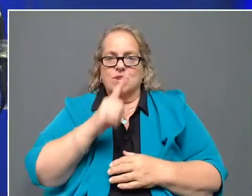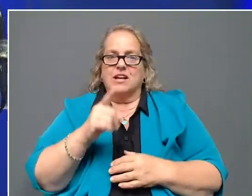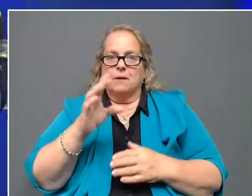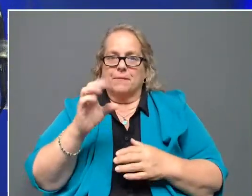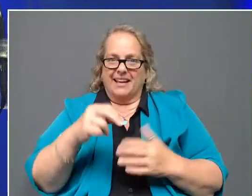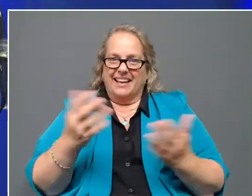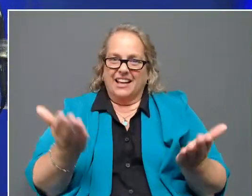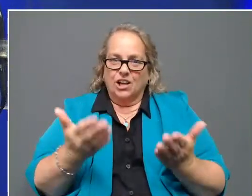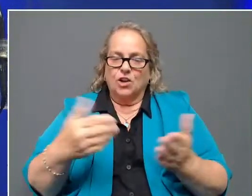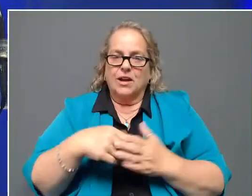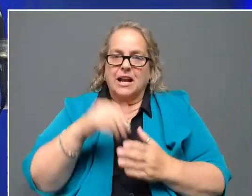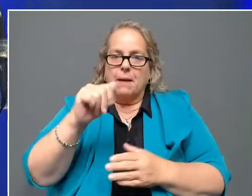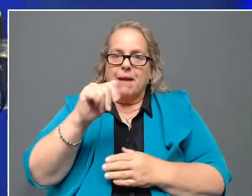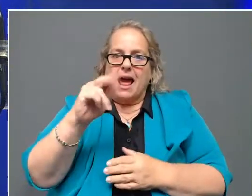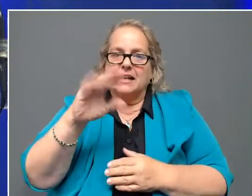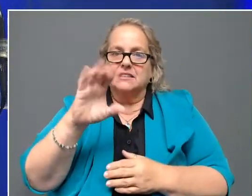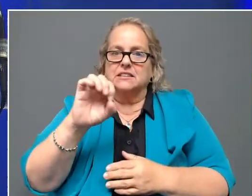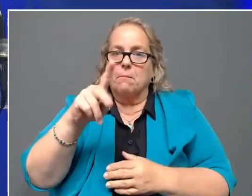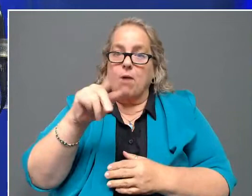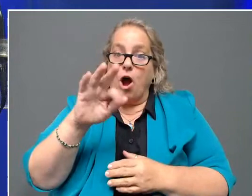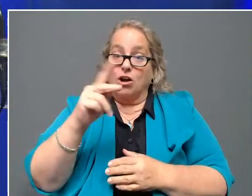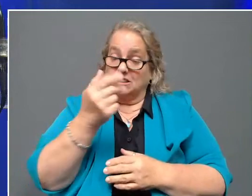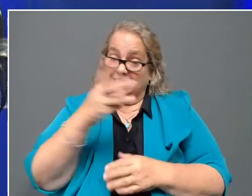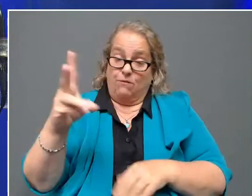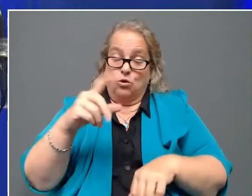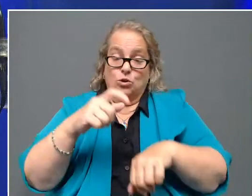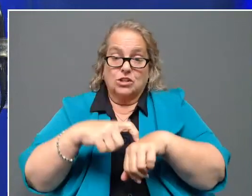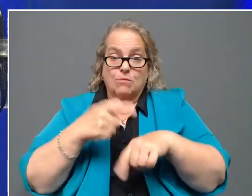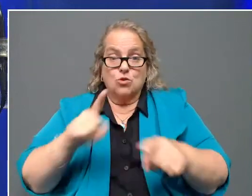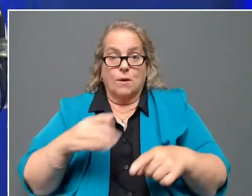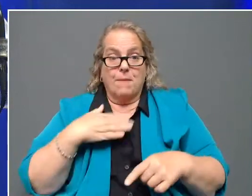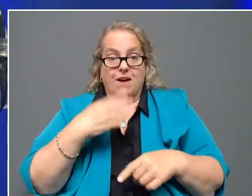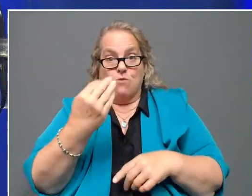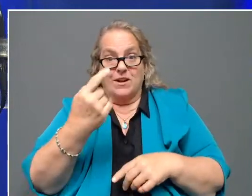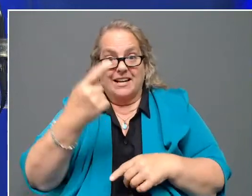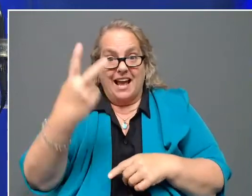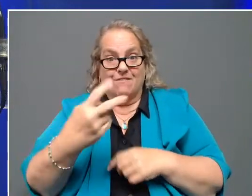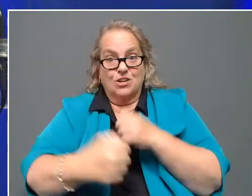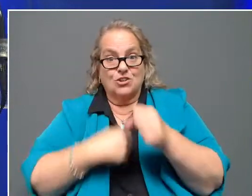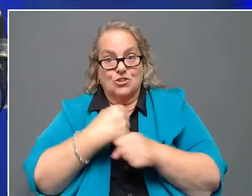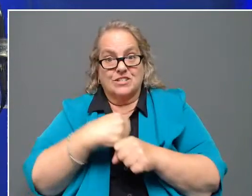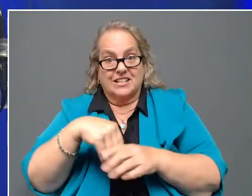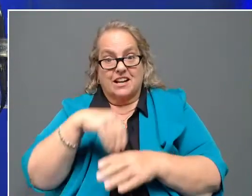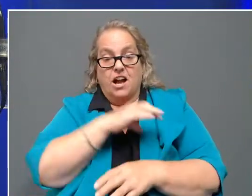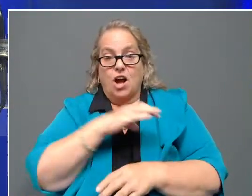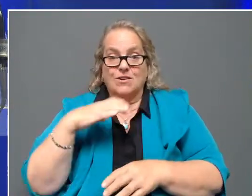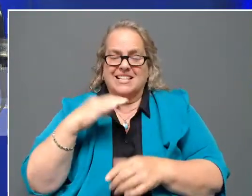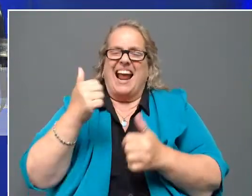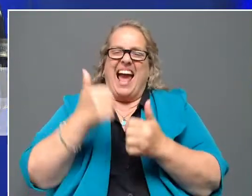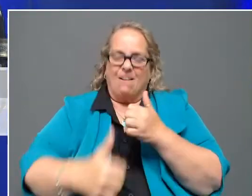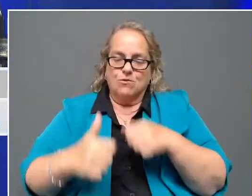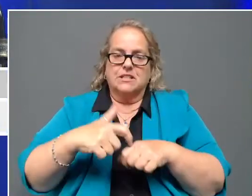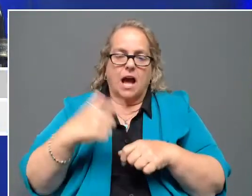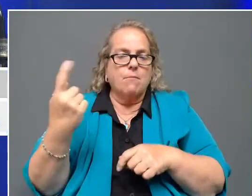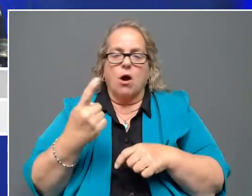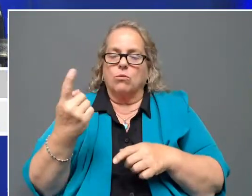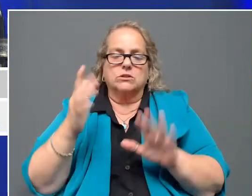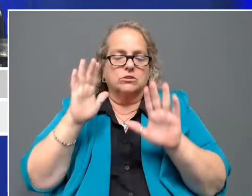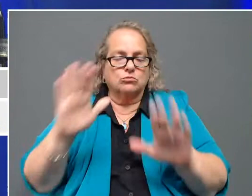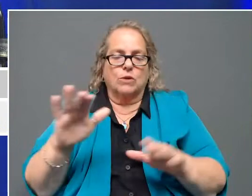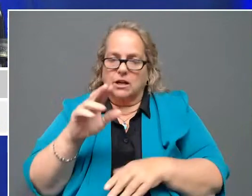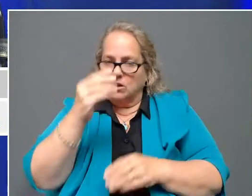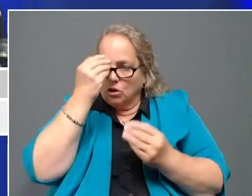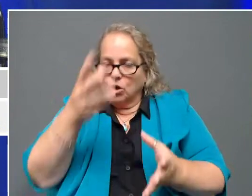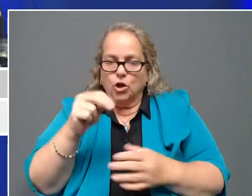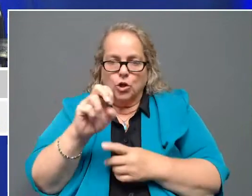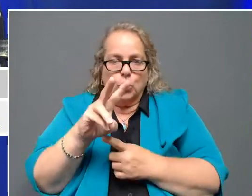Park a number of times during my 14 and a half years in Congress, and every time it's great news, and that's very